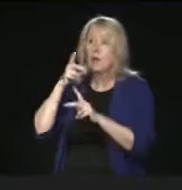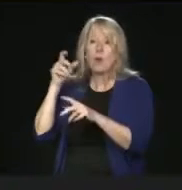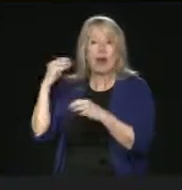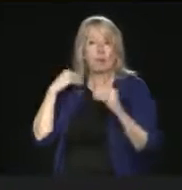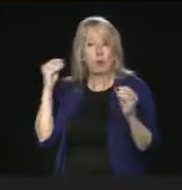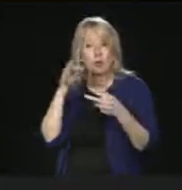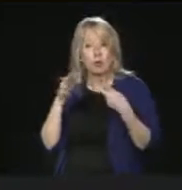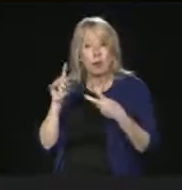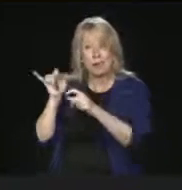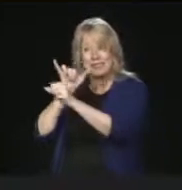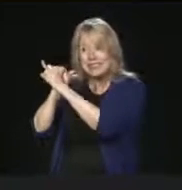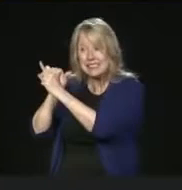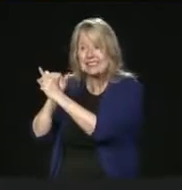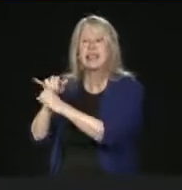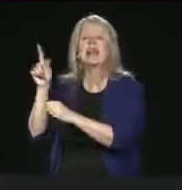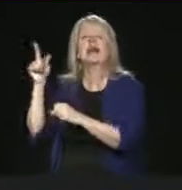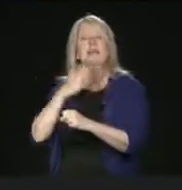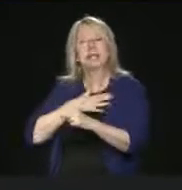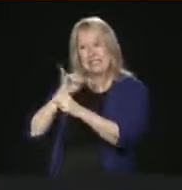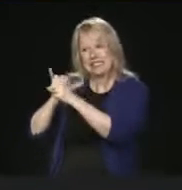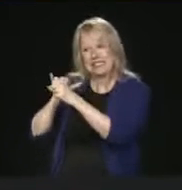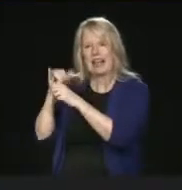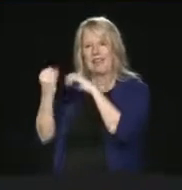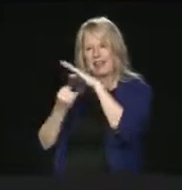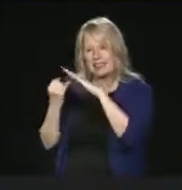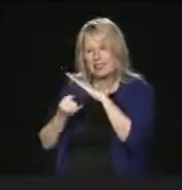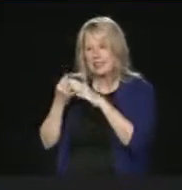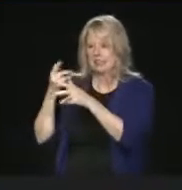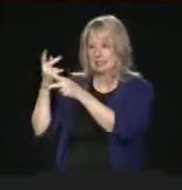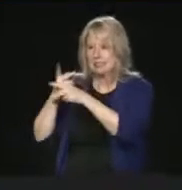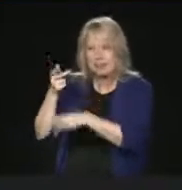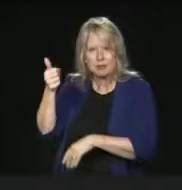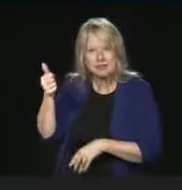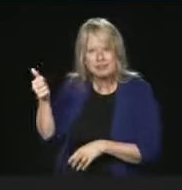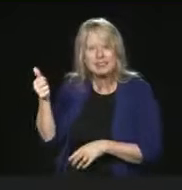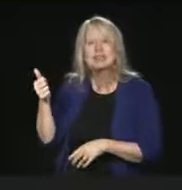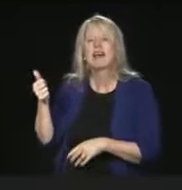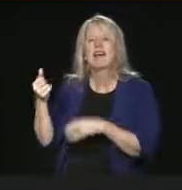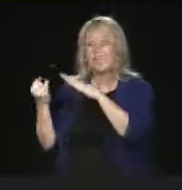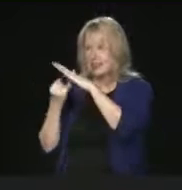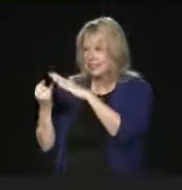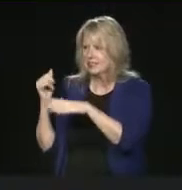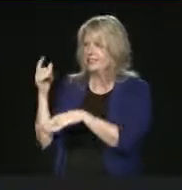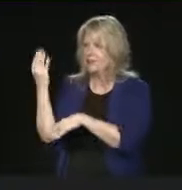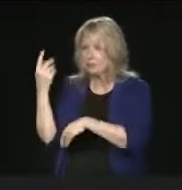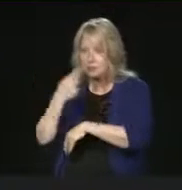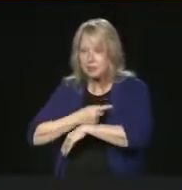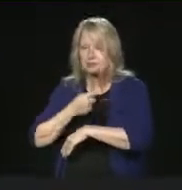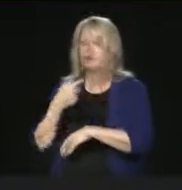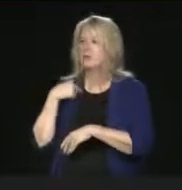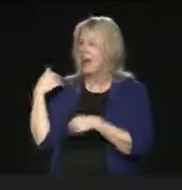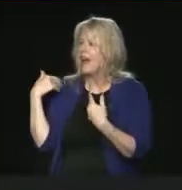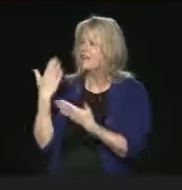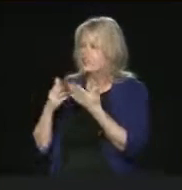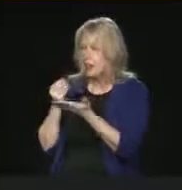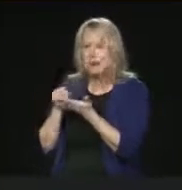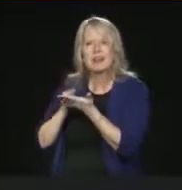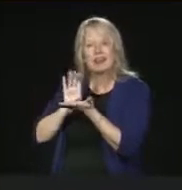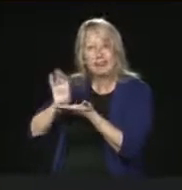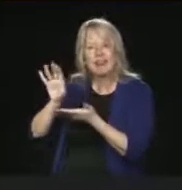or they will need to self-isolate, and we can provide assistance in the form of money through